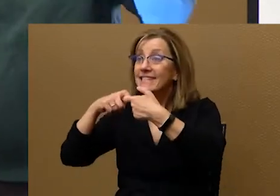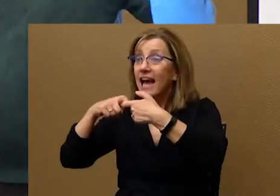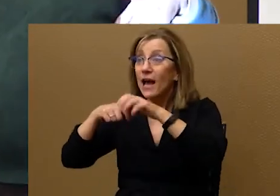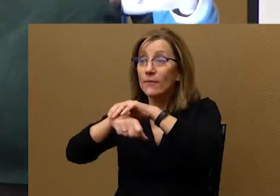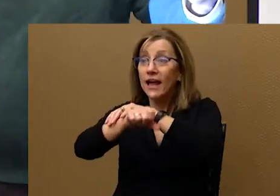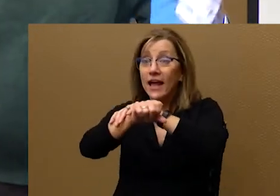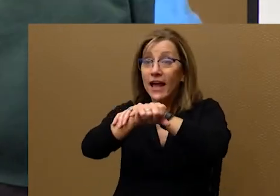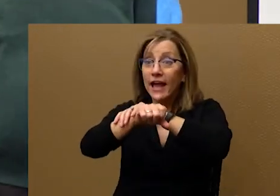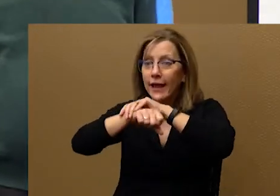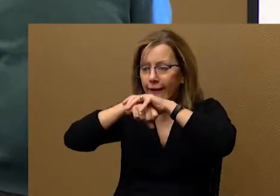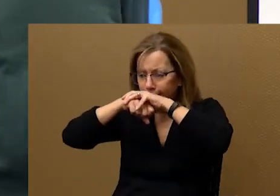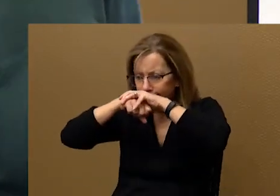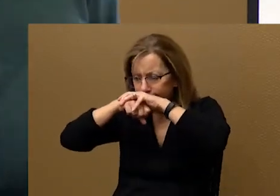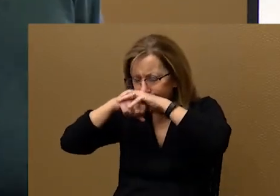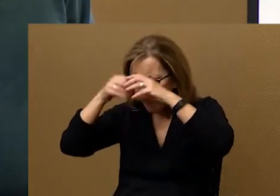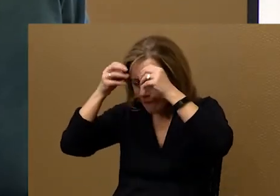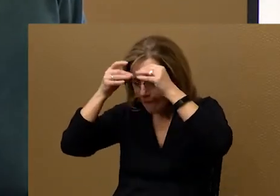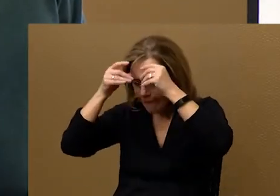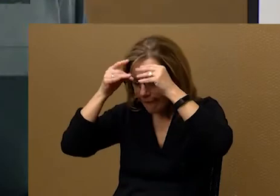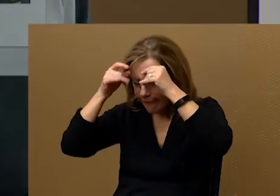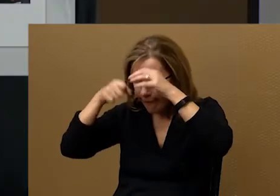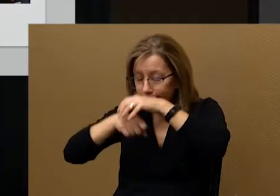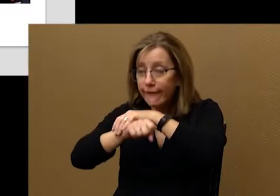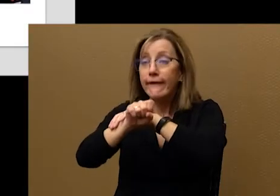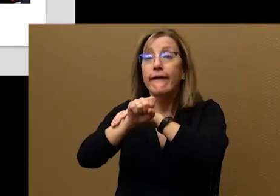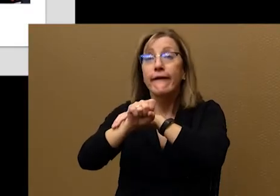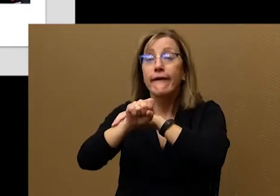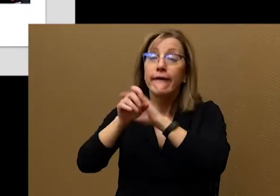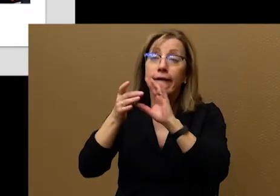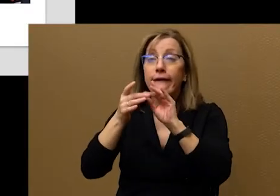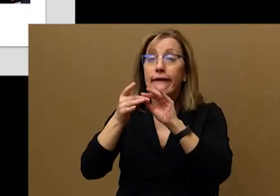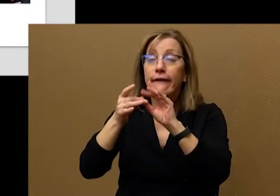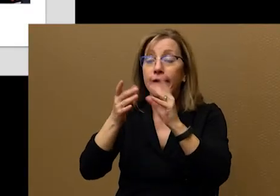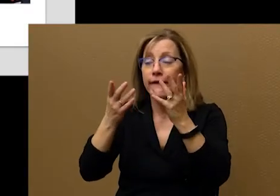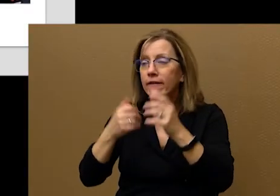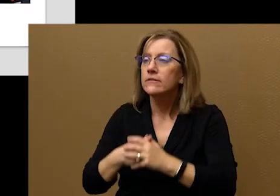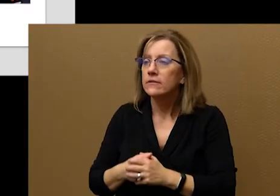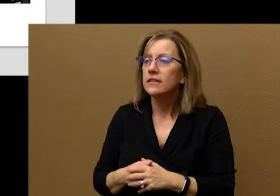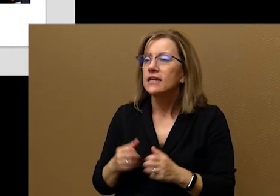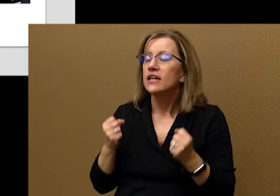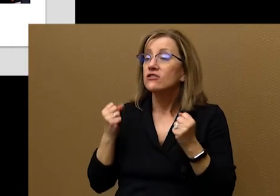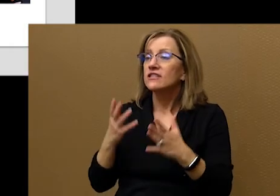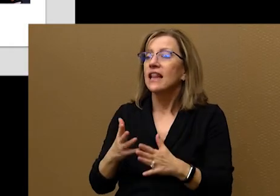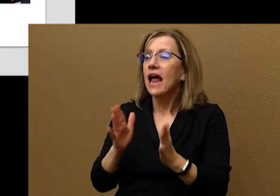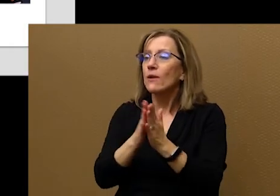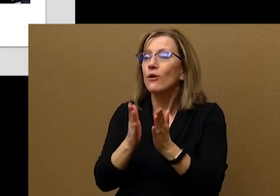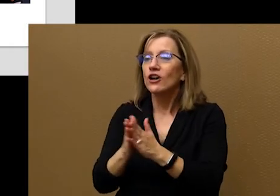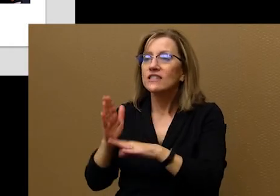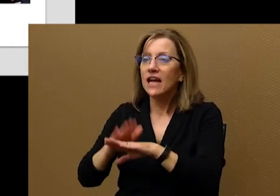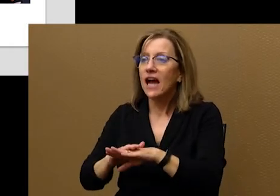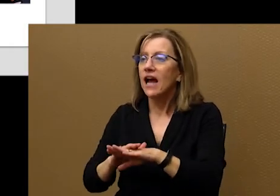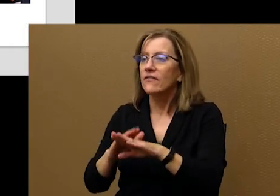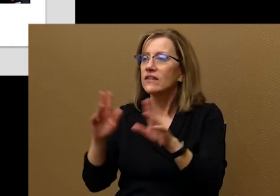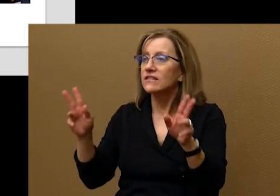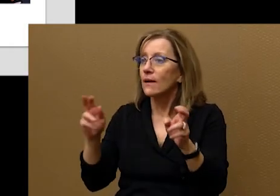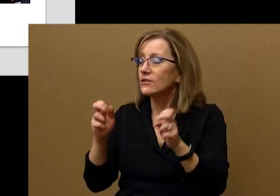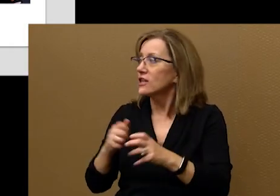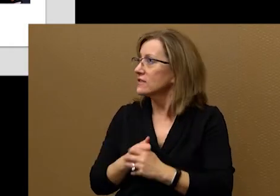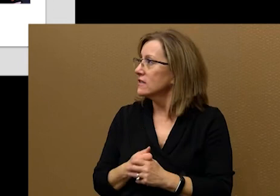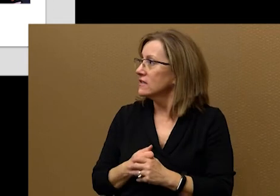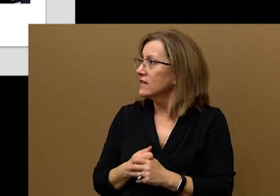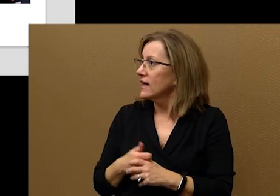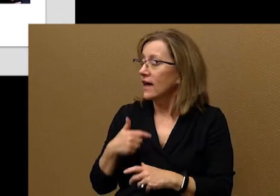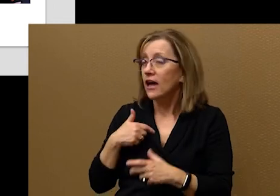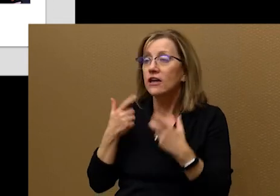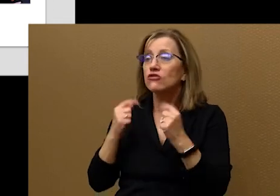out, take a step. There's lots of books on the subject. And when I was trying to